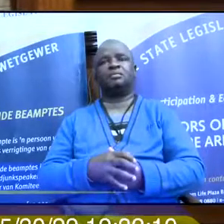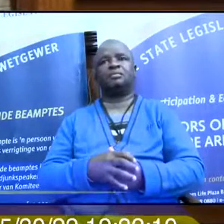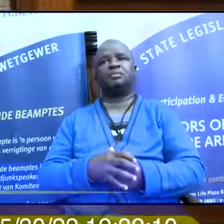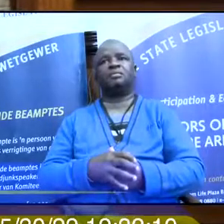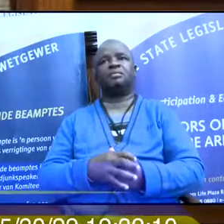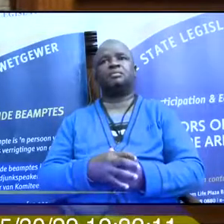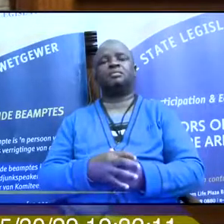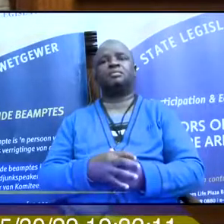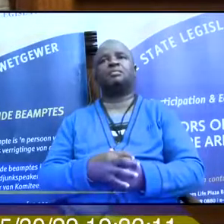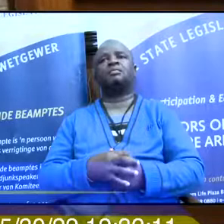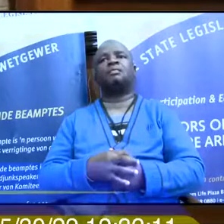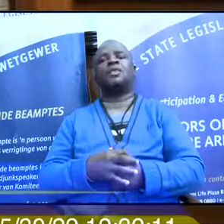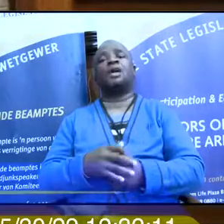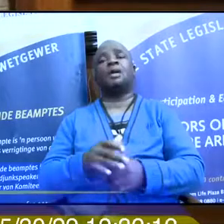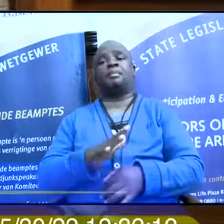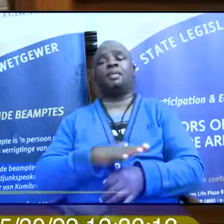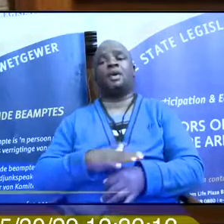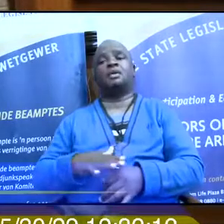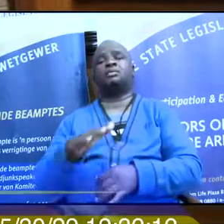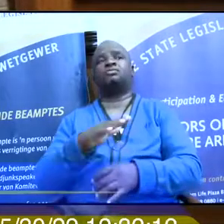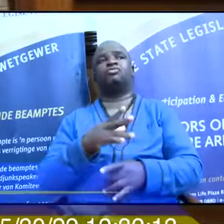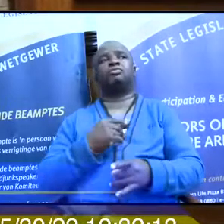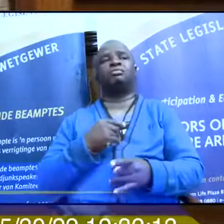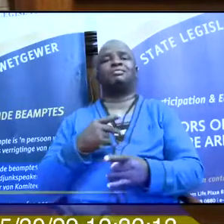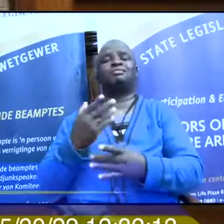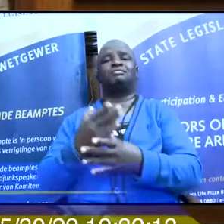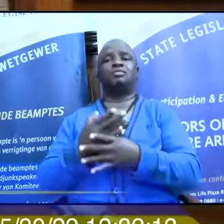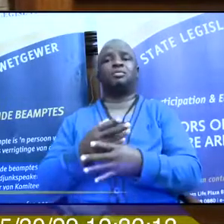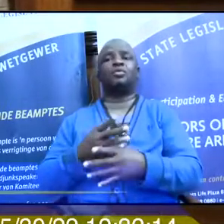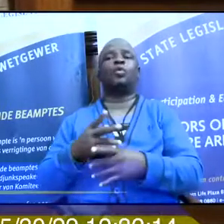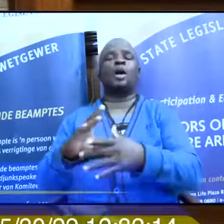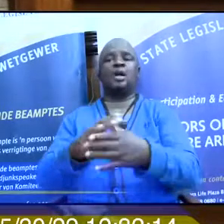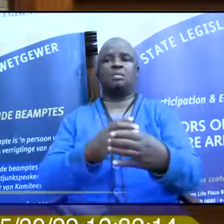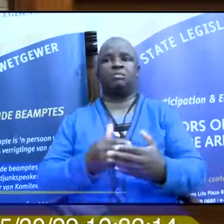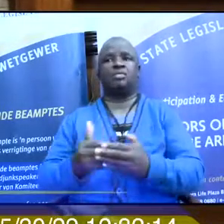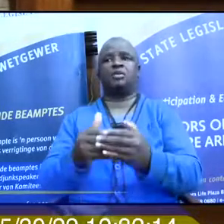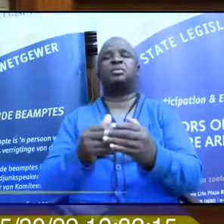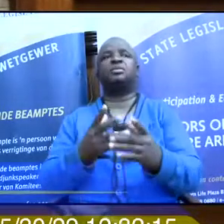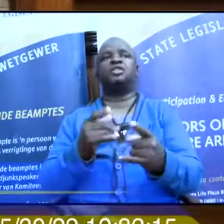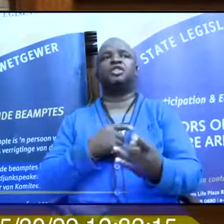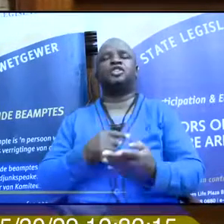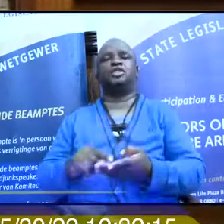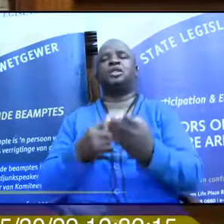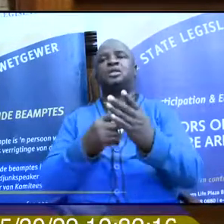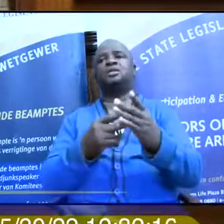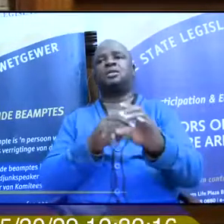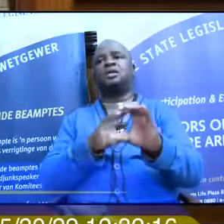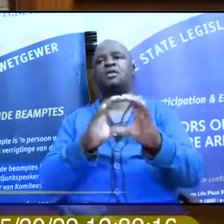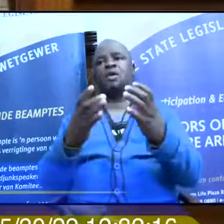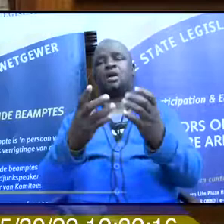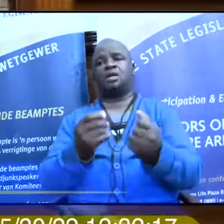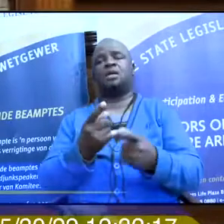the state of collective bargaining transformation and product challenges faced by the workers in the pro in the workplace